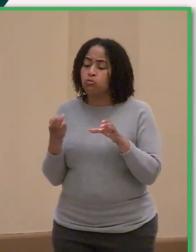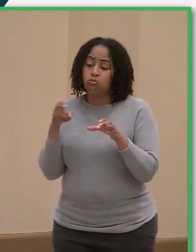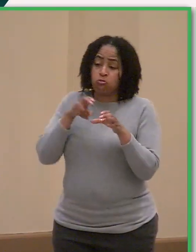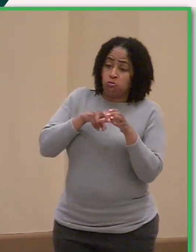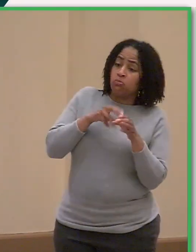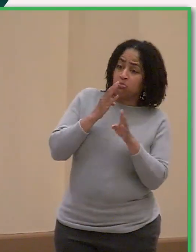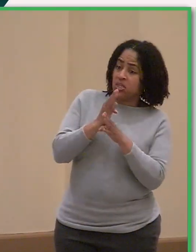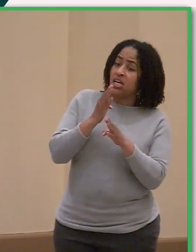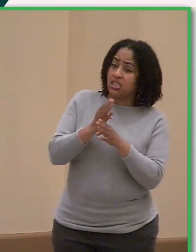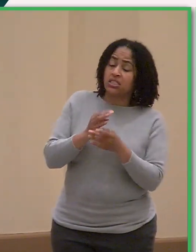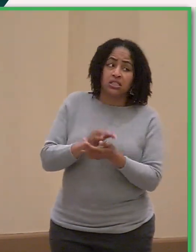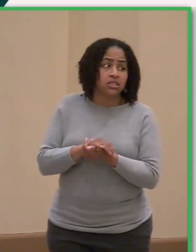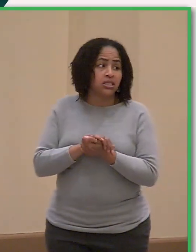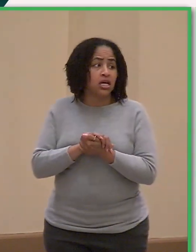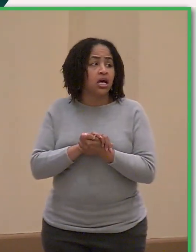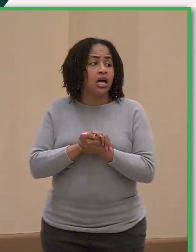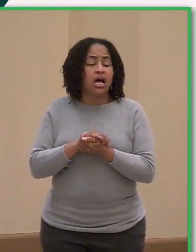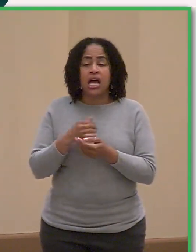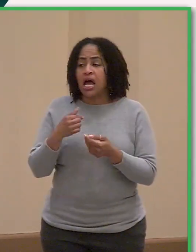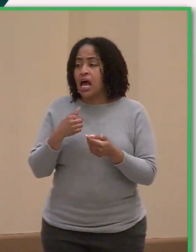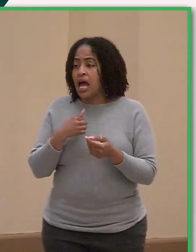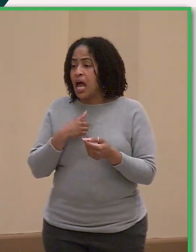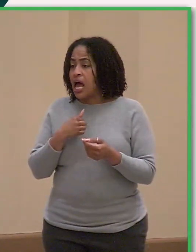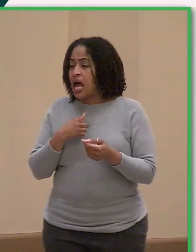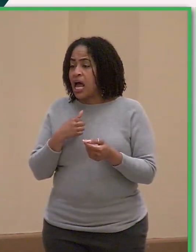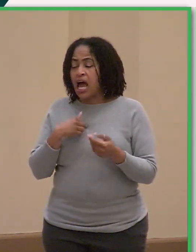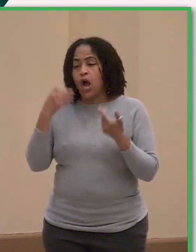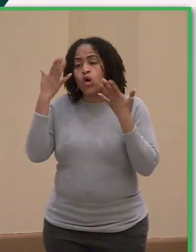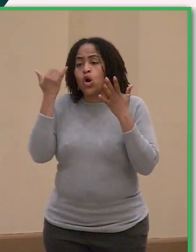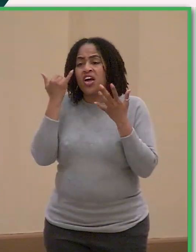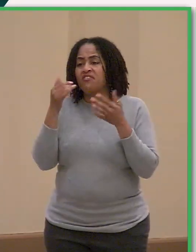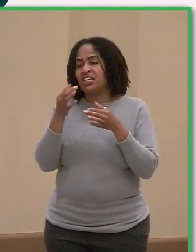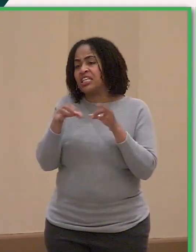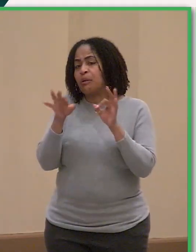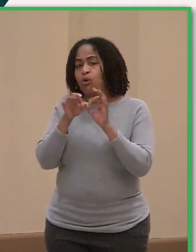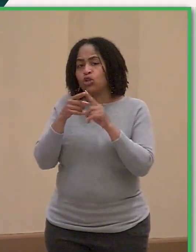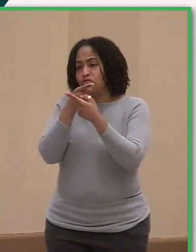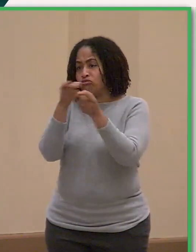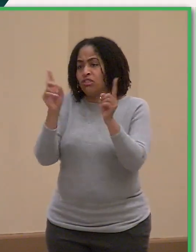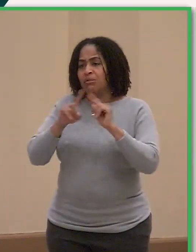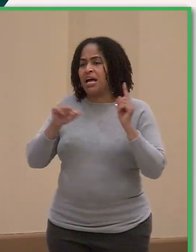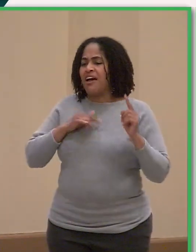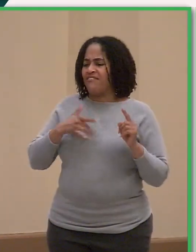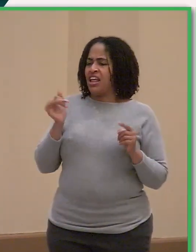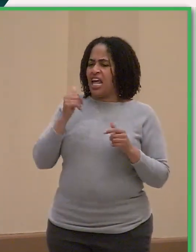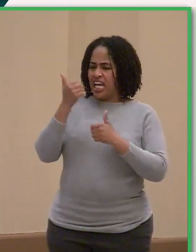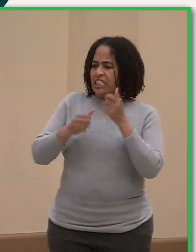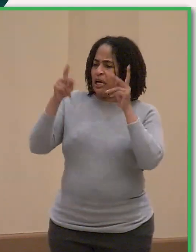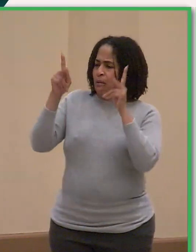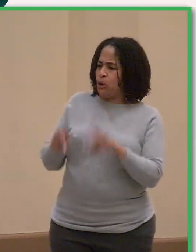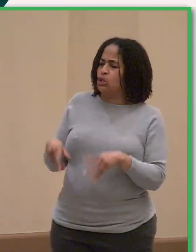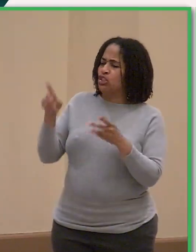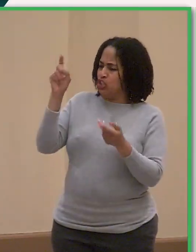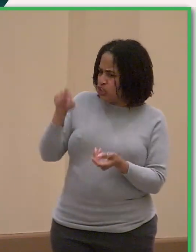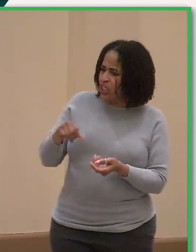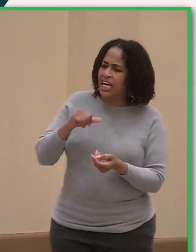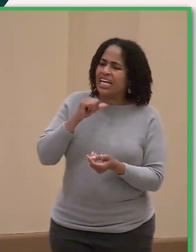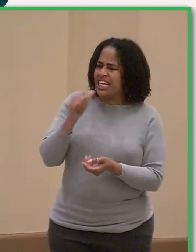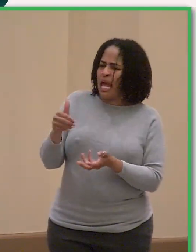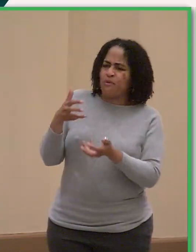bus. I don't know if that really matters, but I feel like each person should, you know, not be